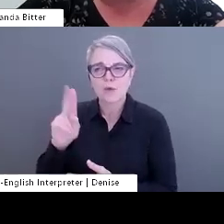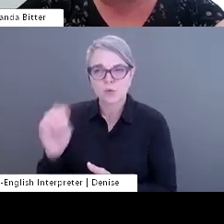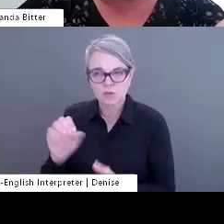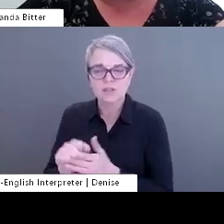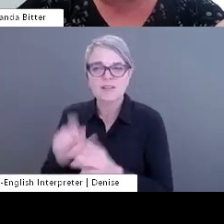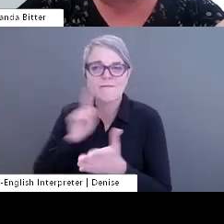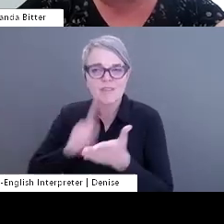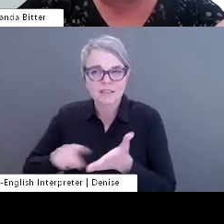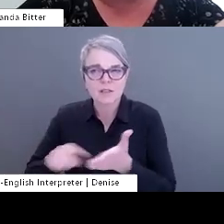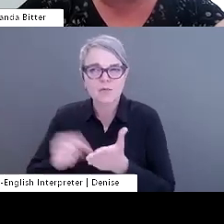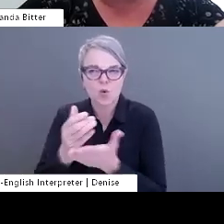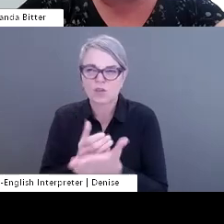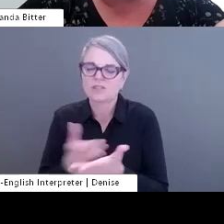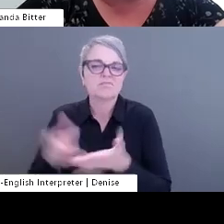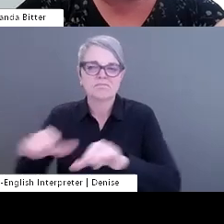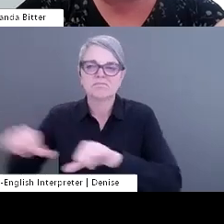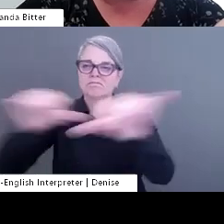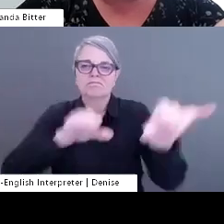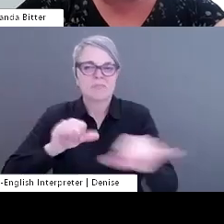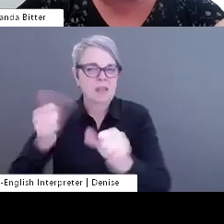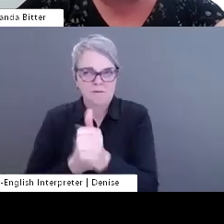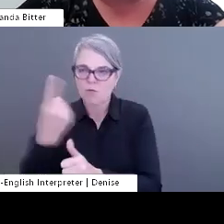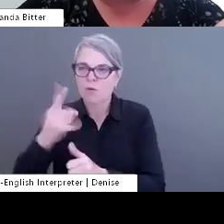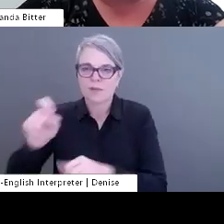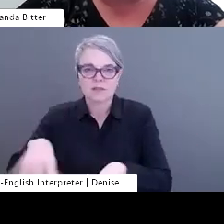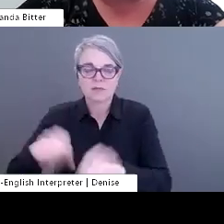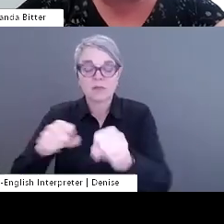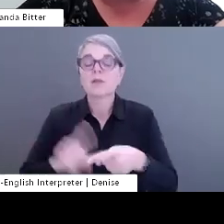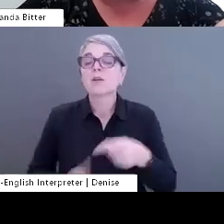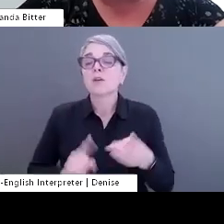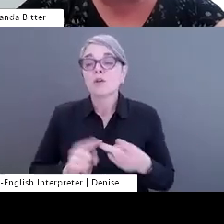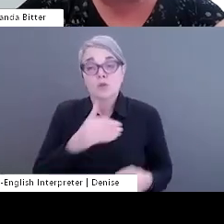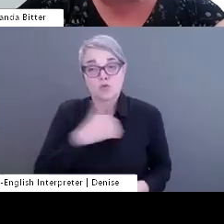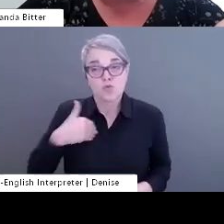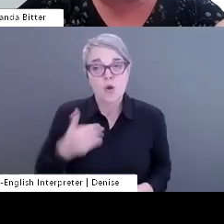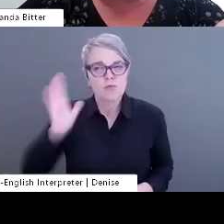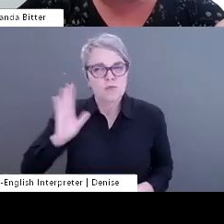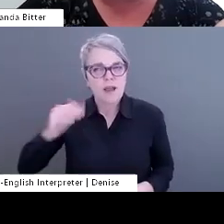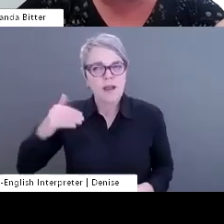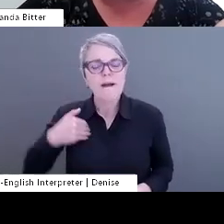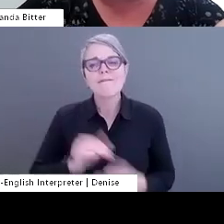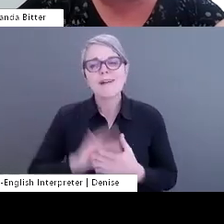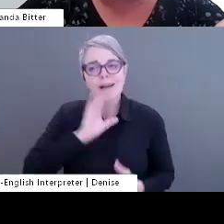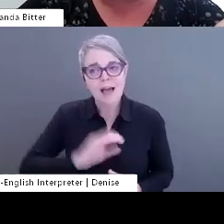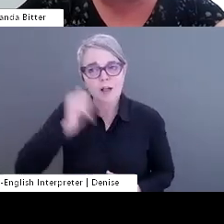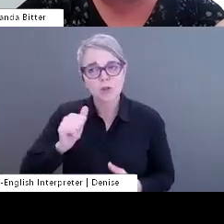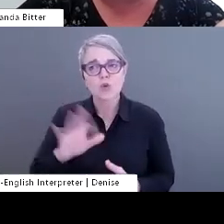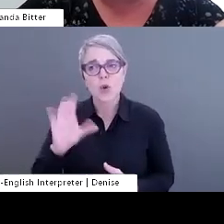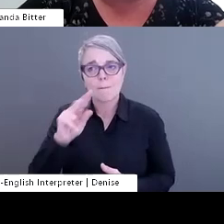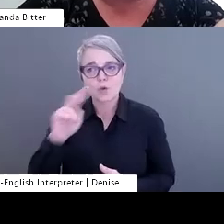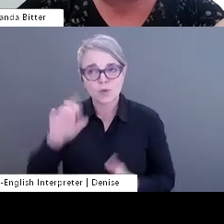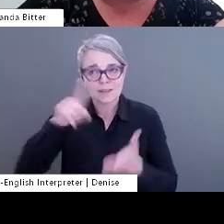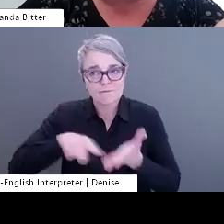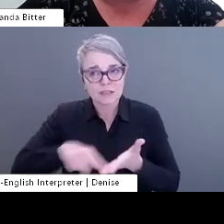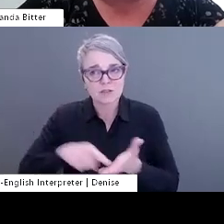like that's what everyone should be trying to take. Toronto used to have an Elder Abuse Investigative course. They're not offering it at the